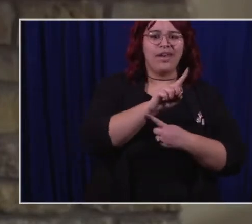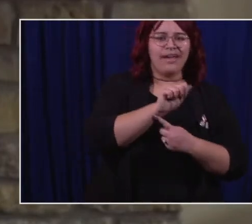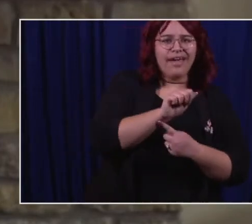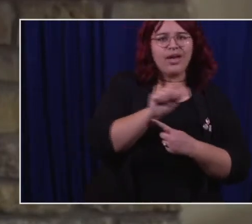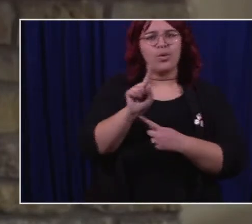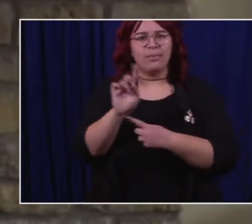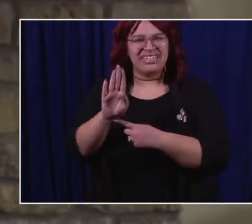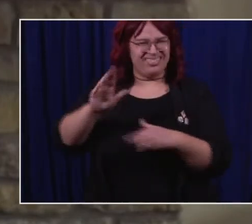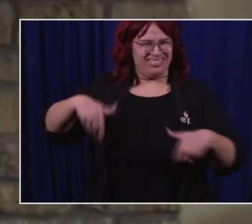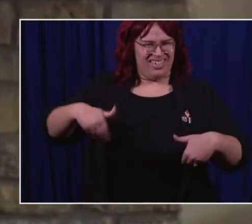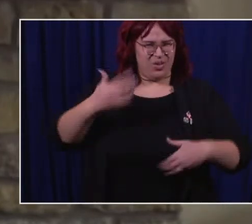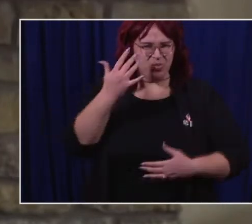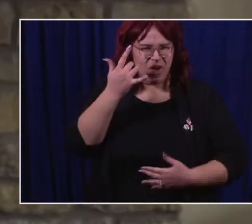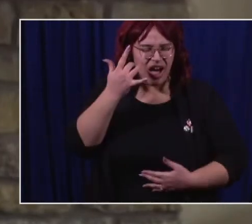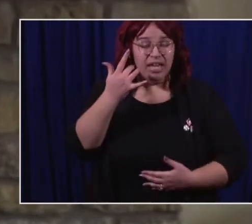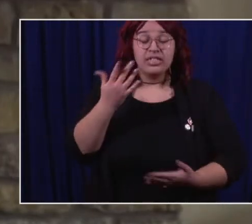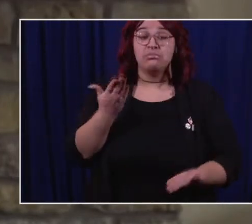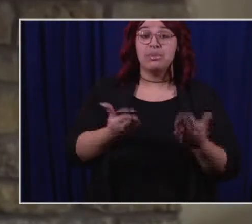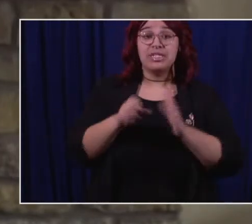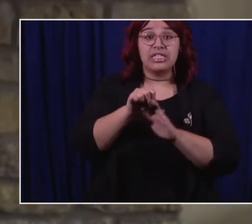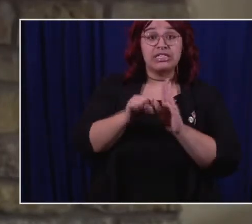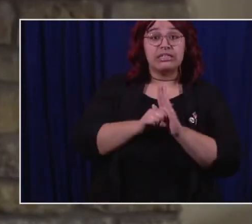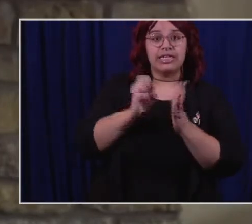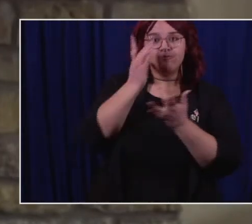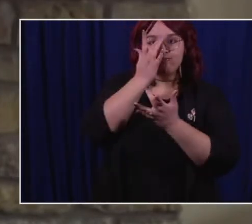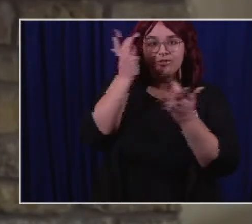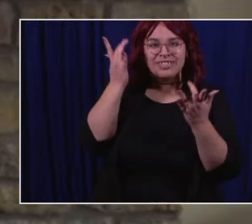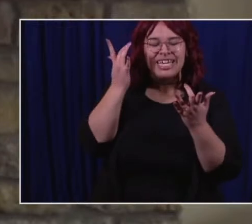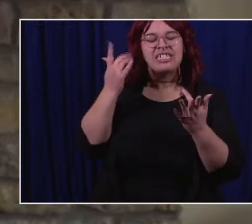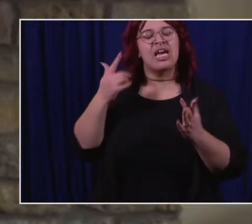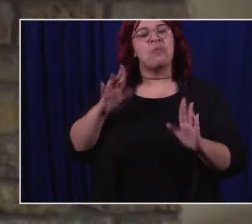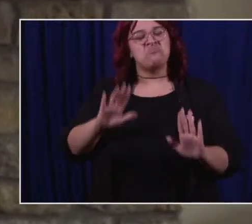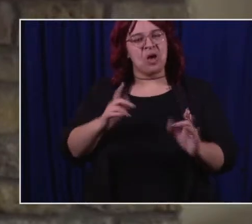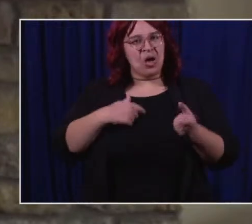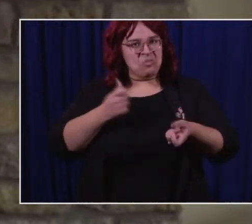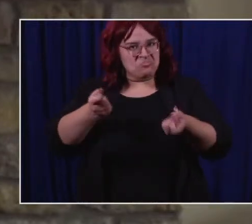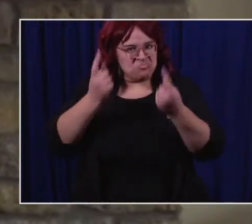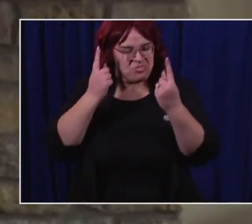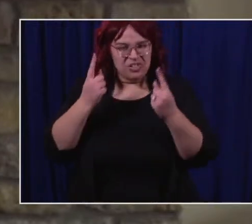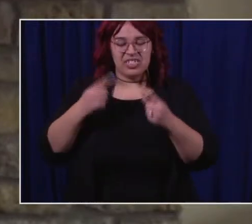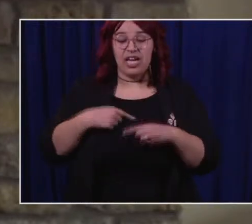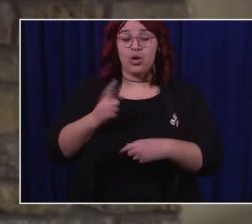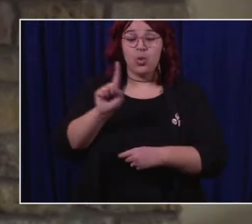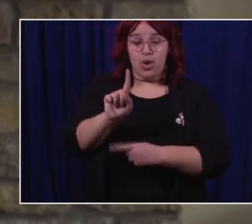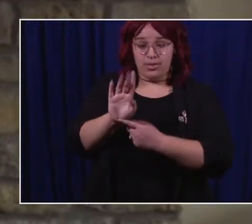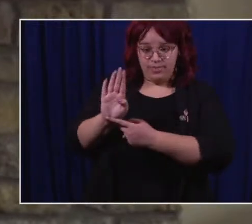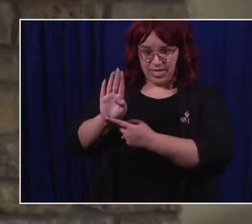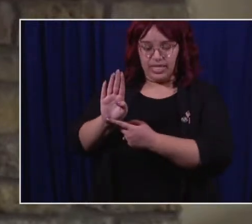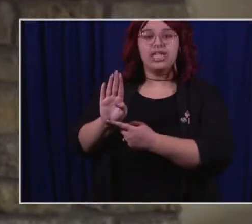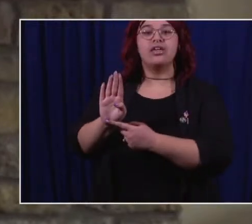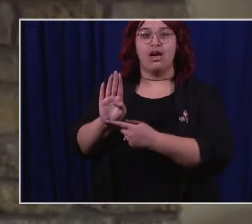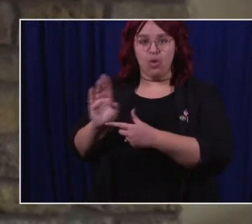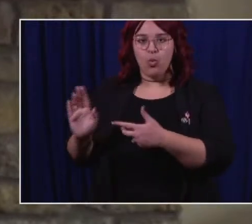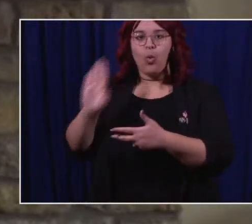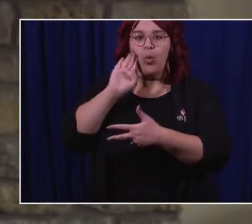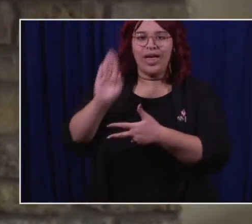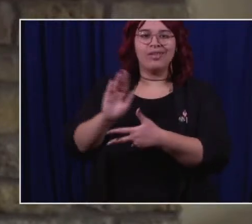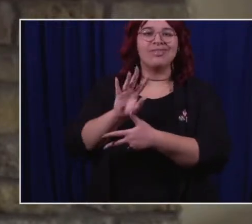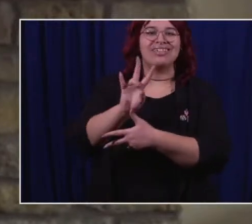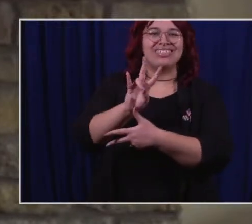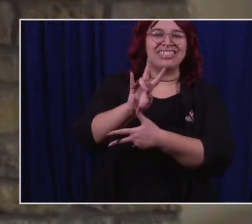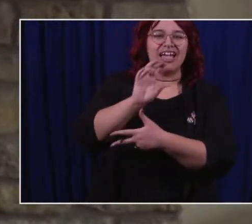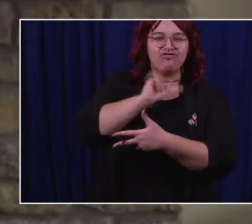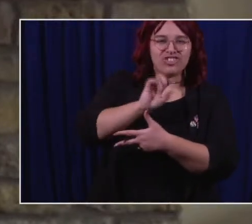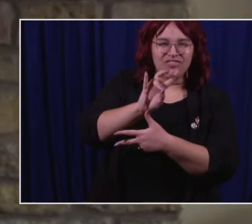And in this same vein, I know we're going to hold at 65 years and older. When will we get an idea of the additional groups after